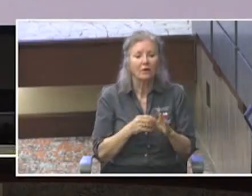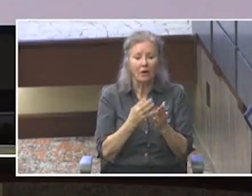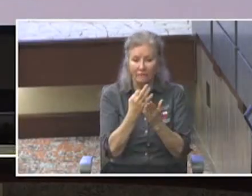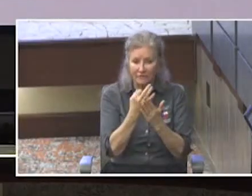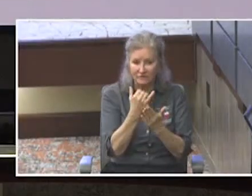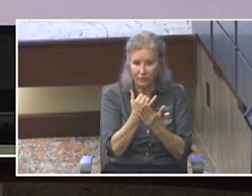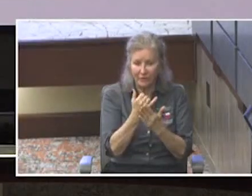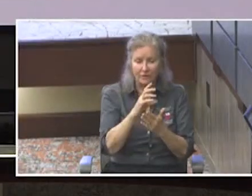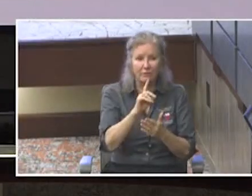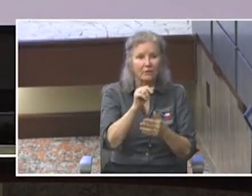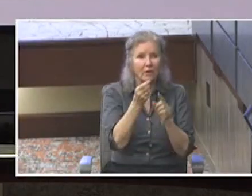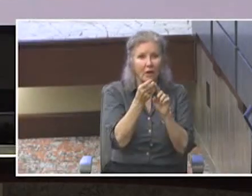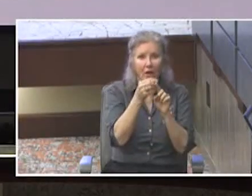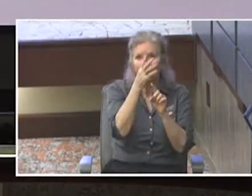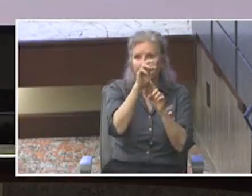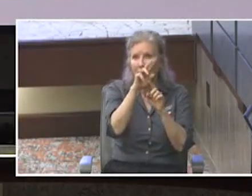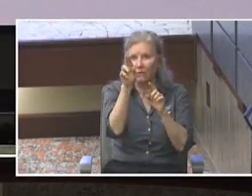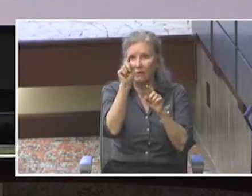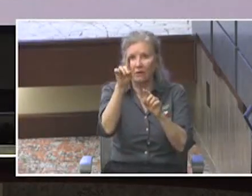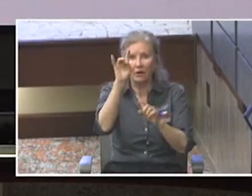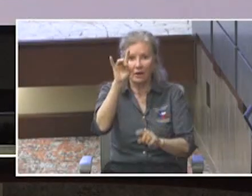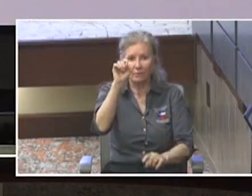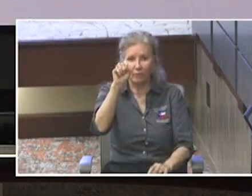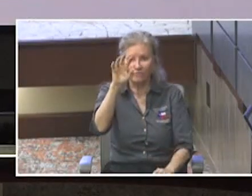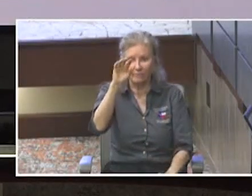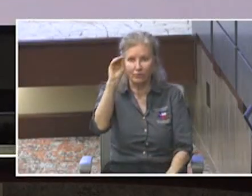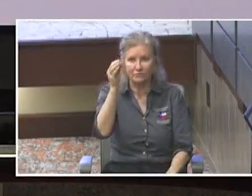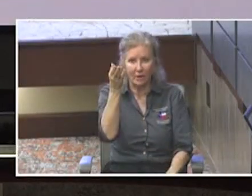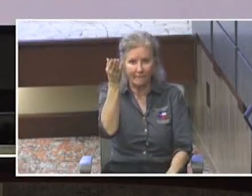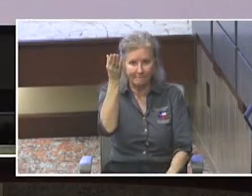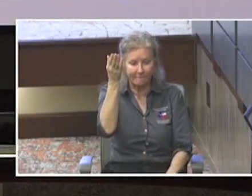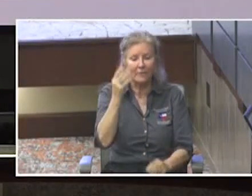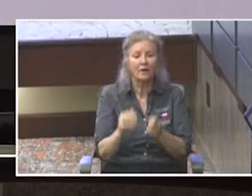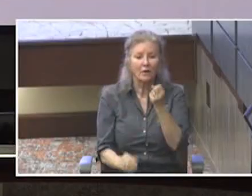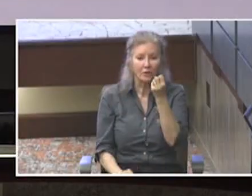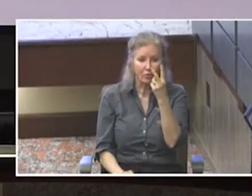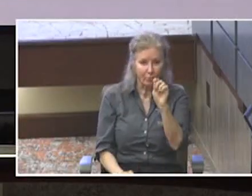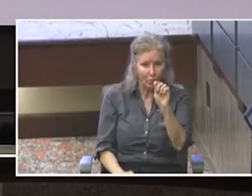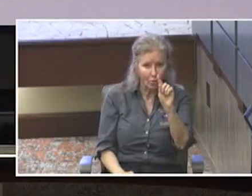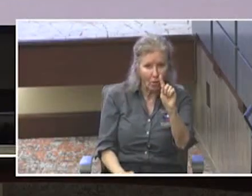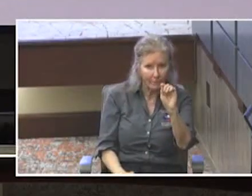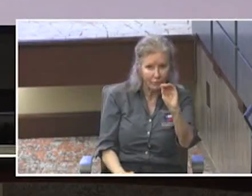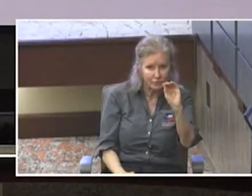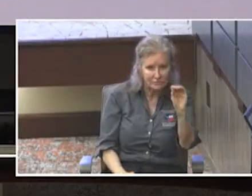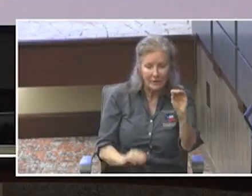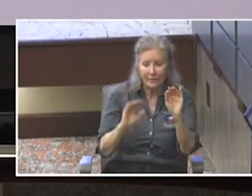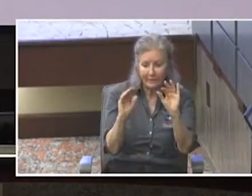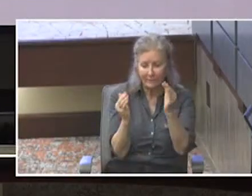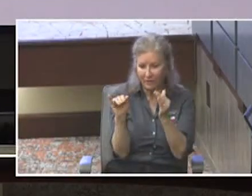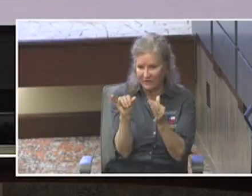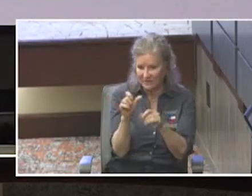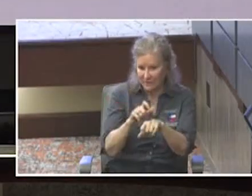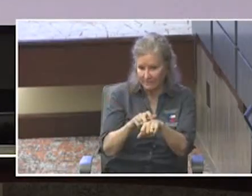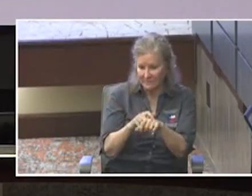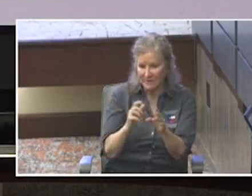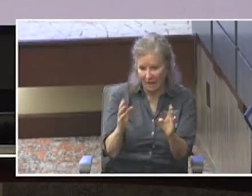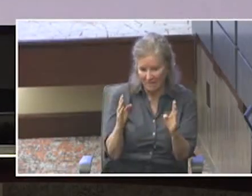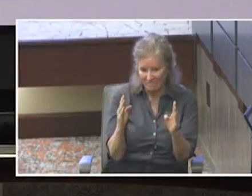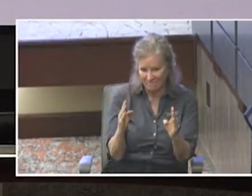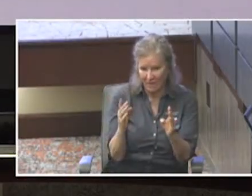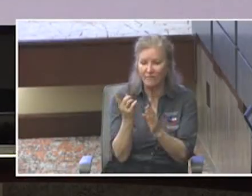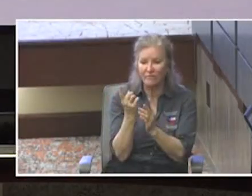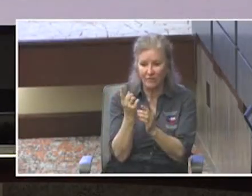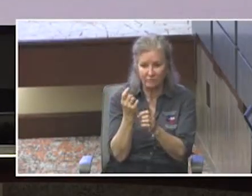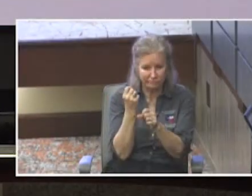We're up 8.5% of the budget to budget and up 12.1% compared to the same time of the